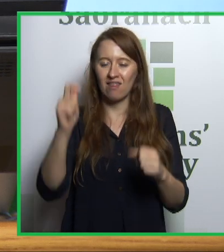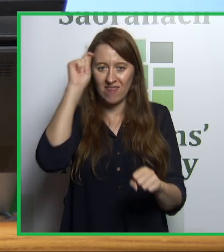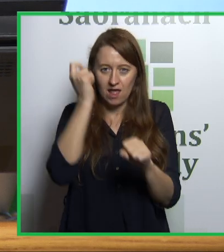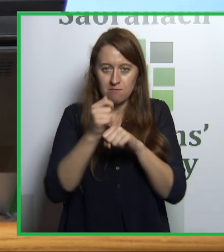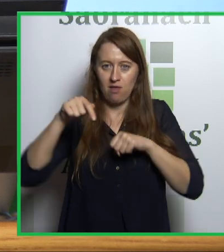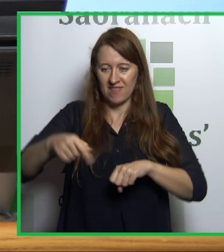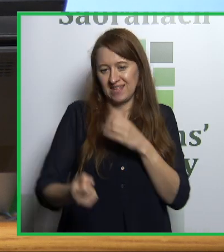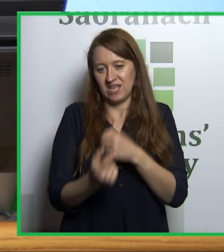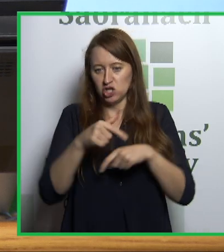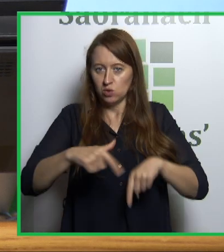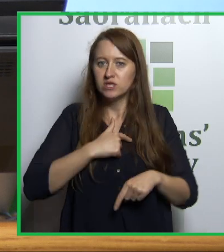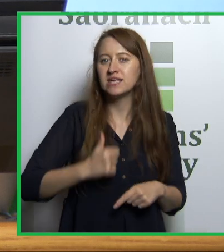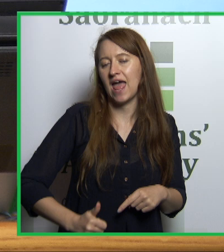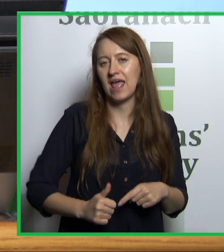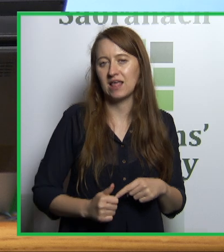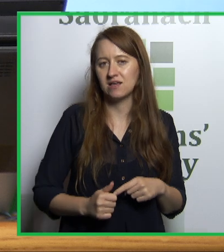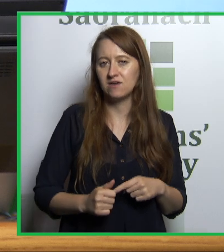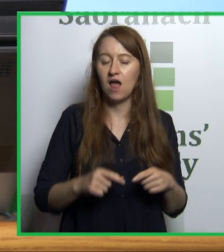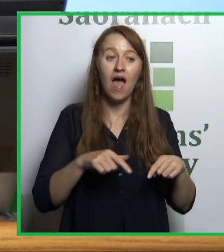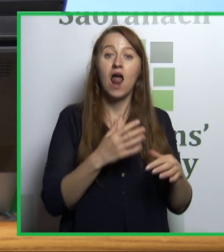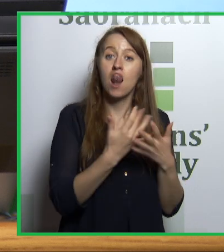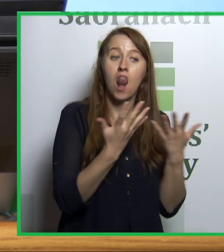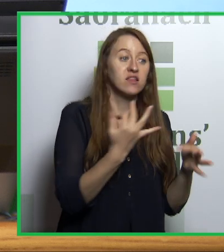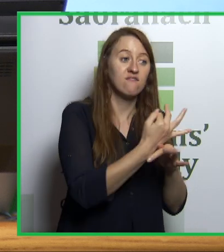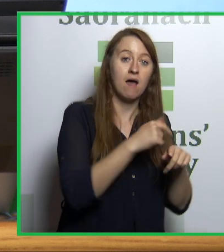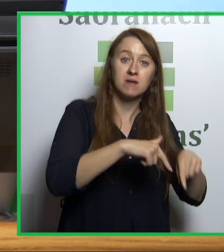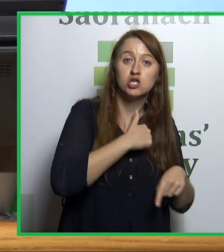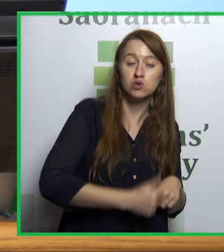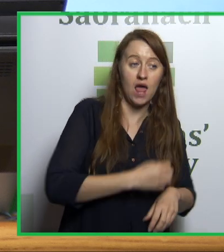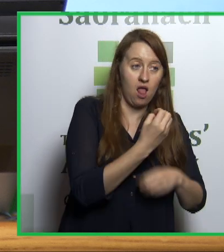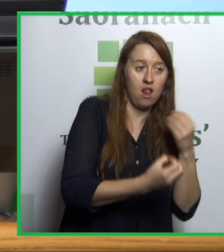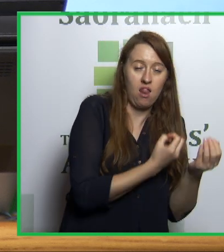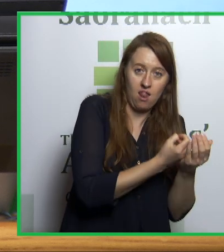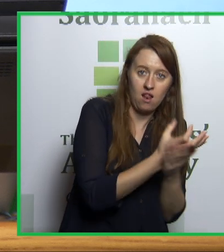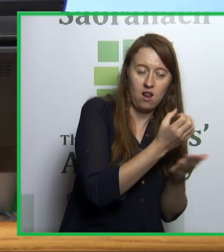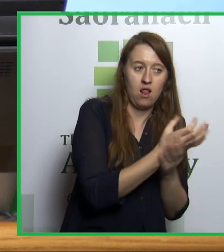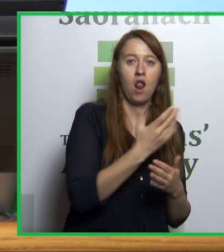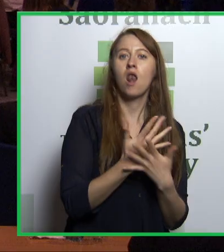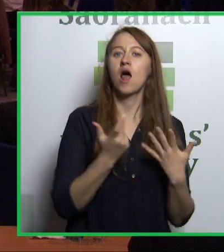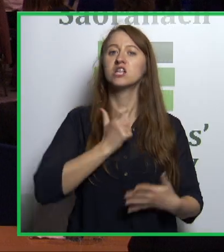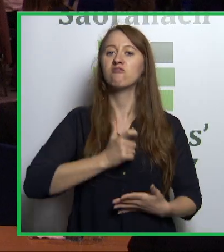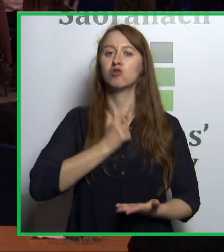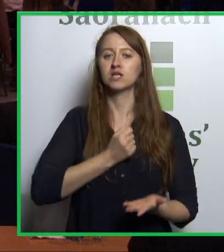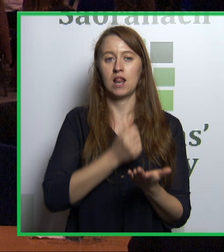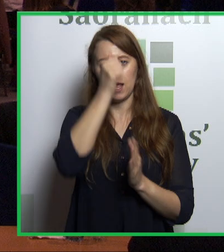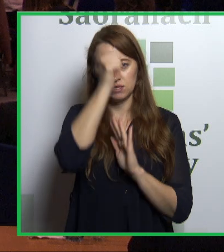today, and many of the families who we haven't heard today because they're not with us, and individuals who are not with us anymore.